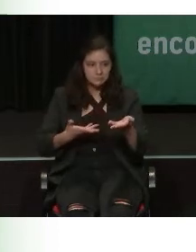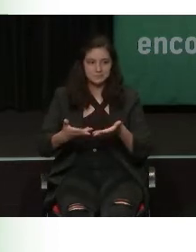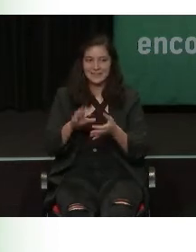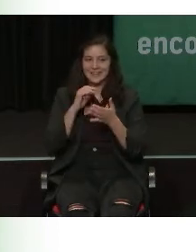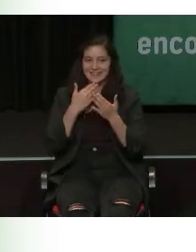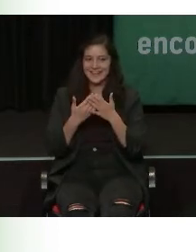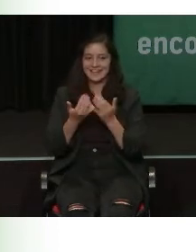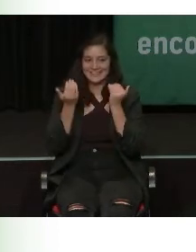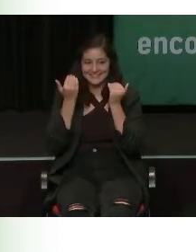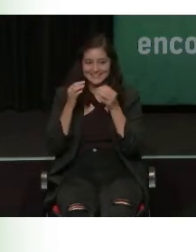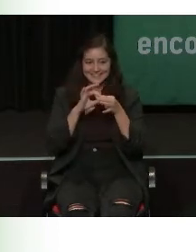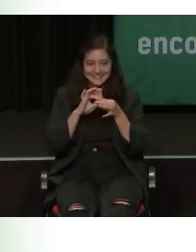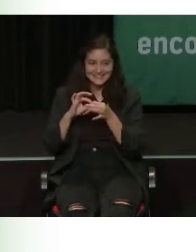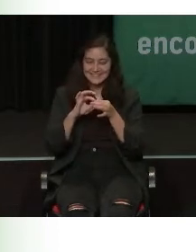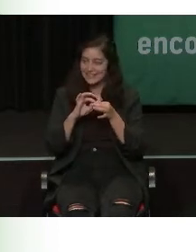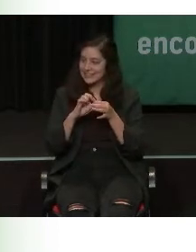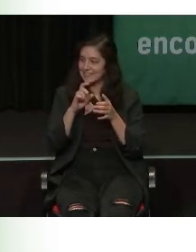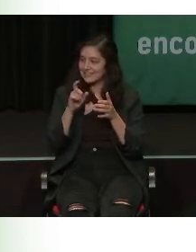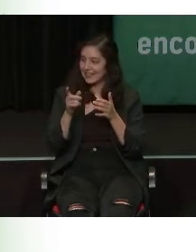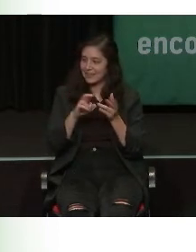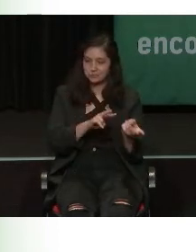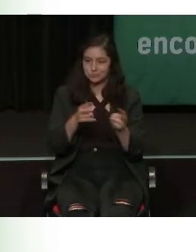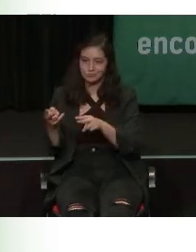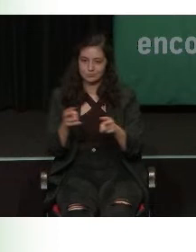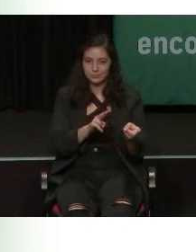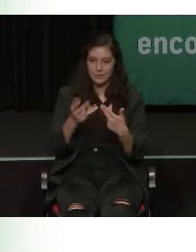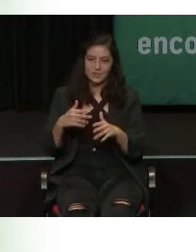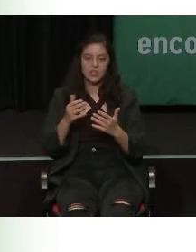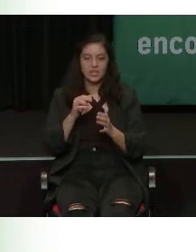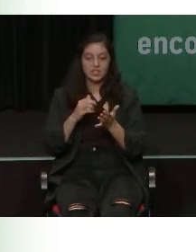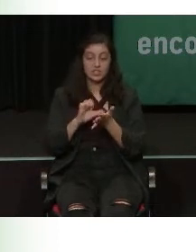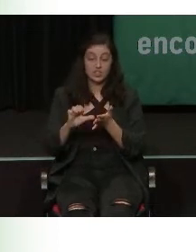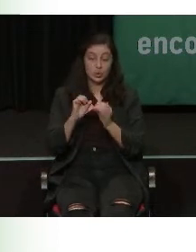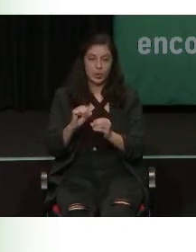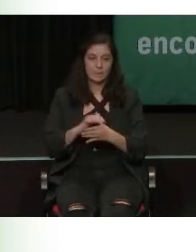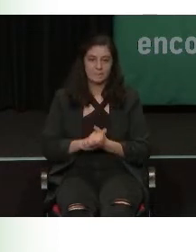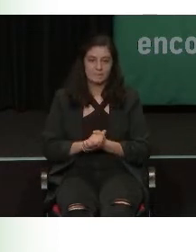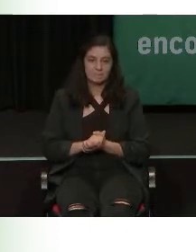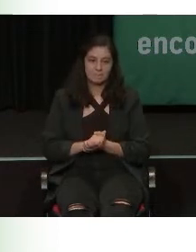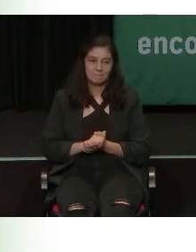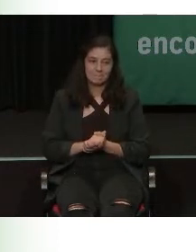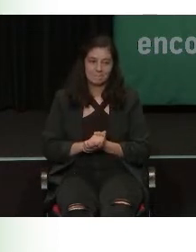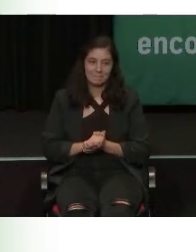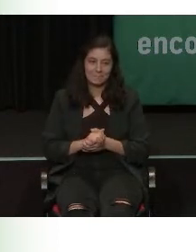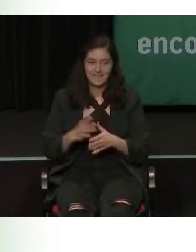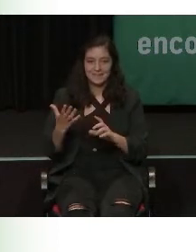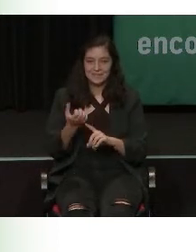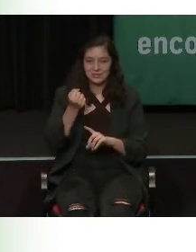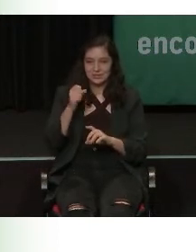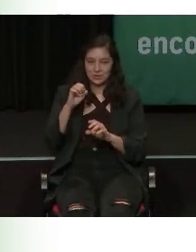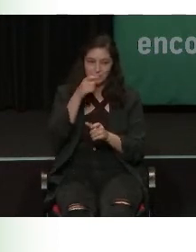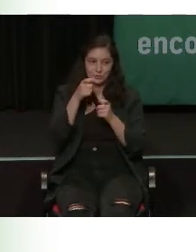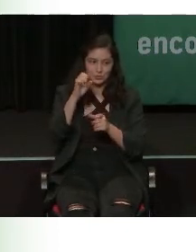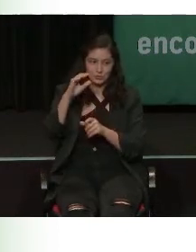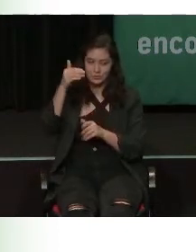data management, zigzag pathway, go under, go through, but never give up. The most successful people are those